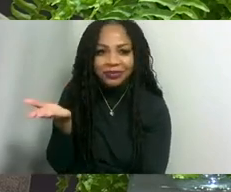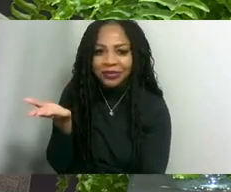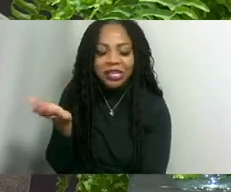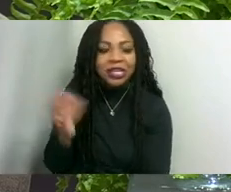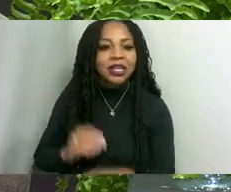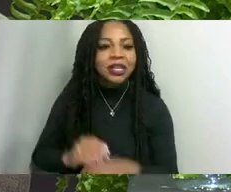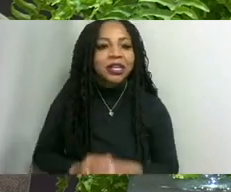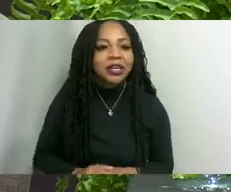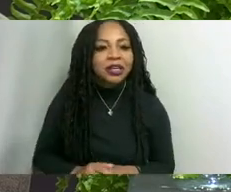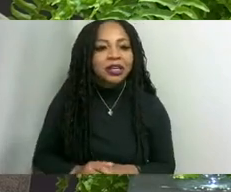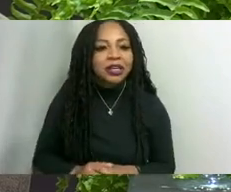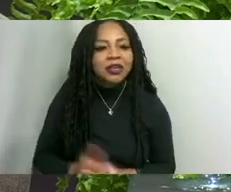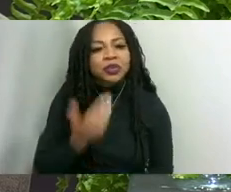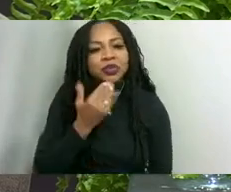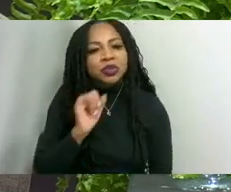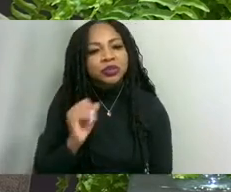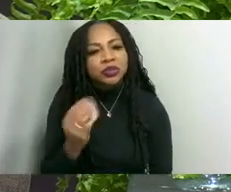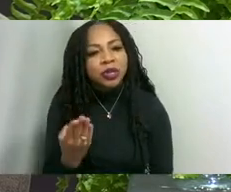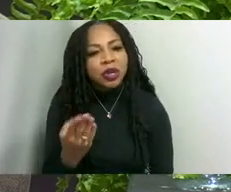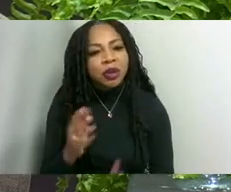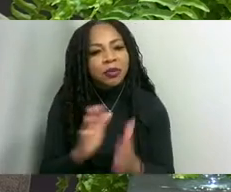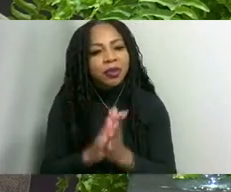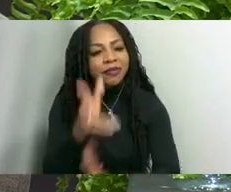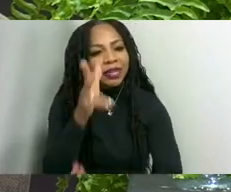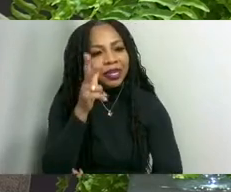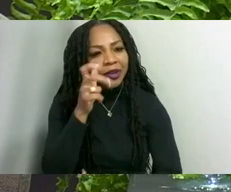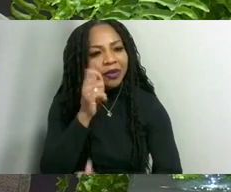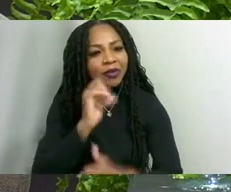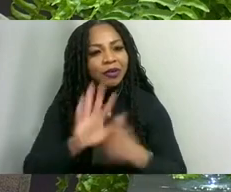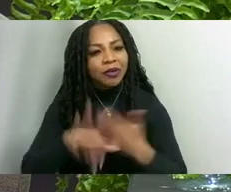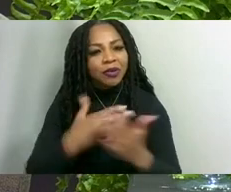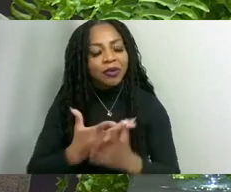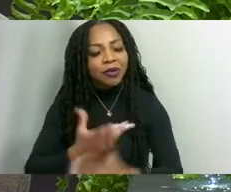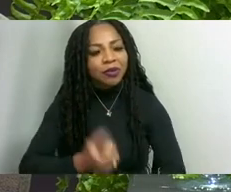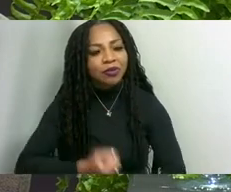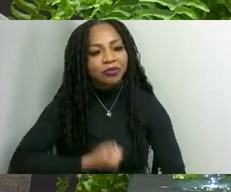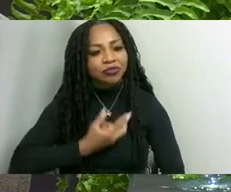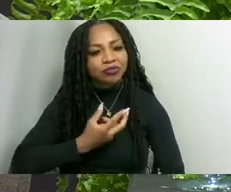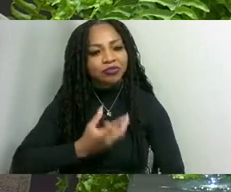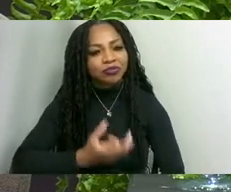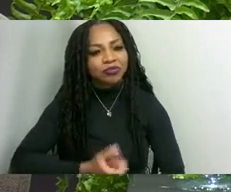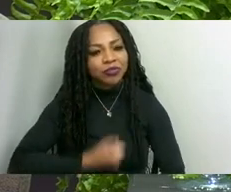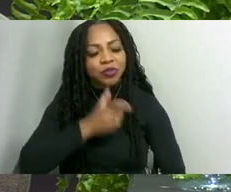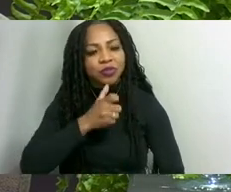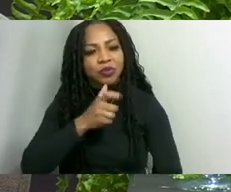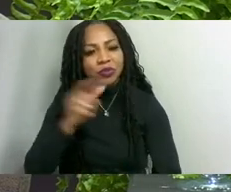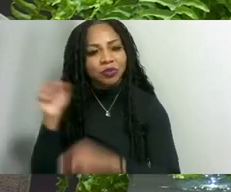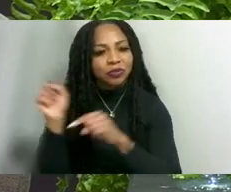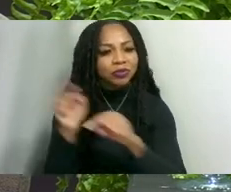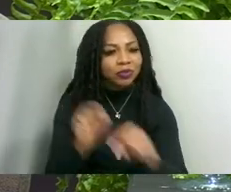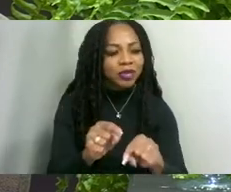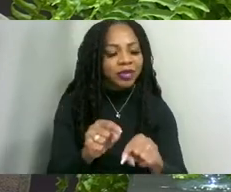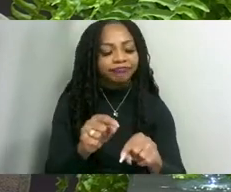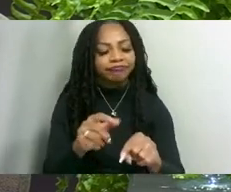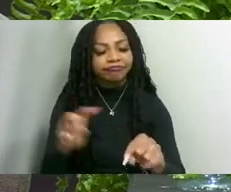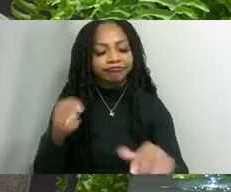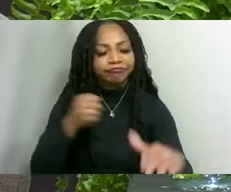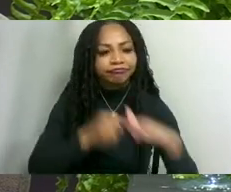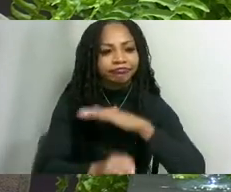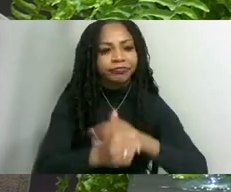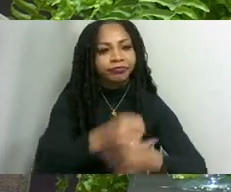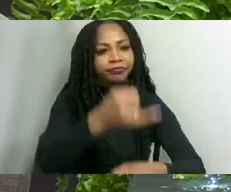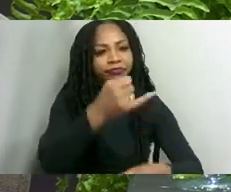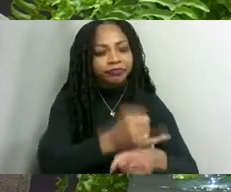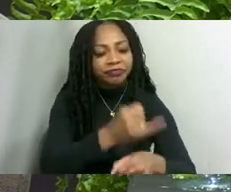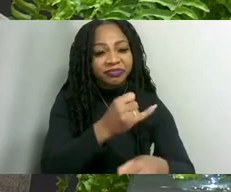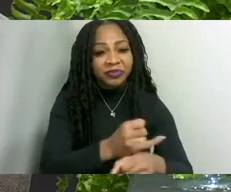in hearing the stories of all the people who went to residential school. For the longest time,